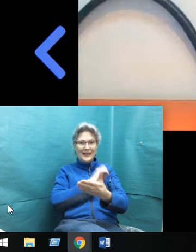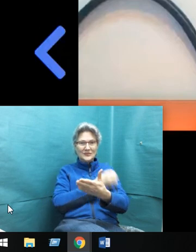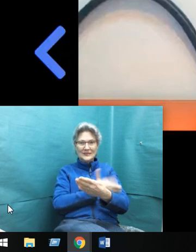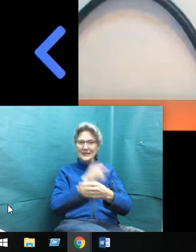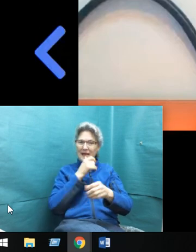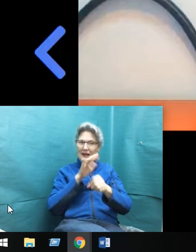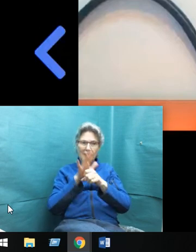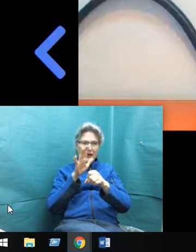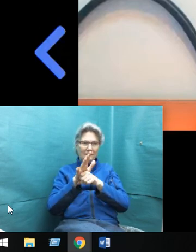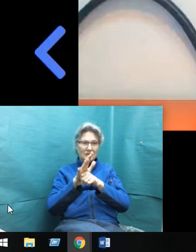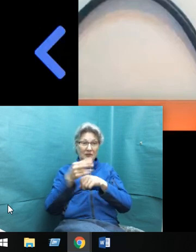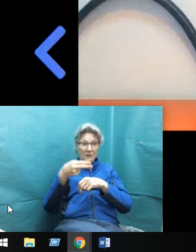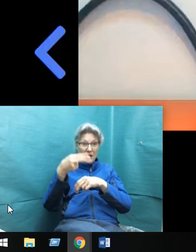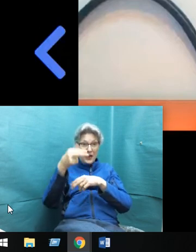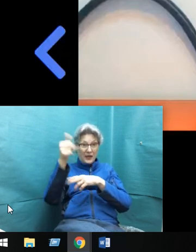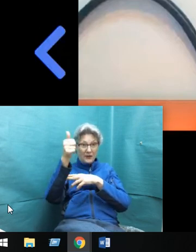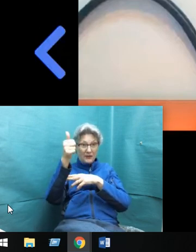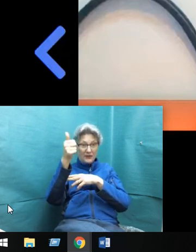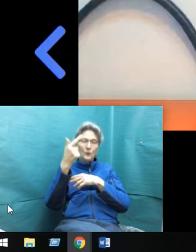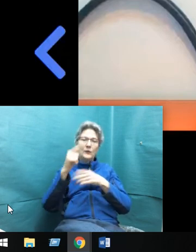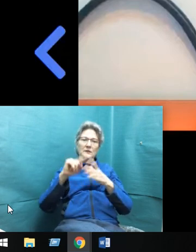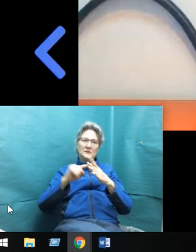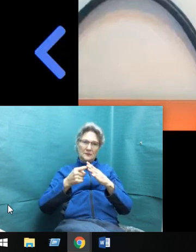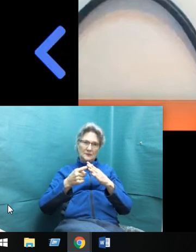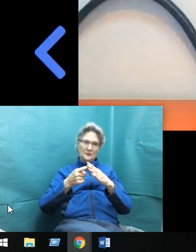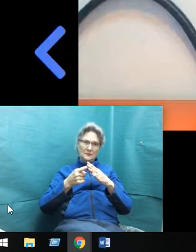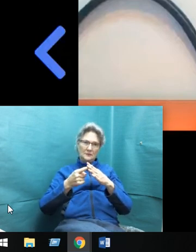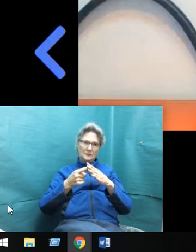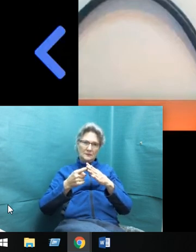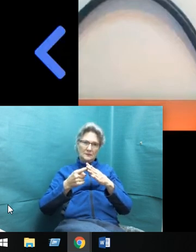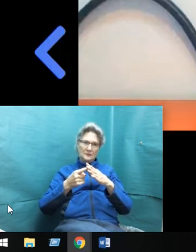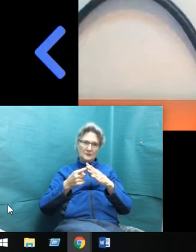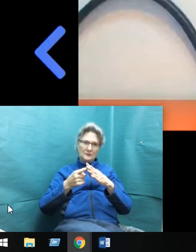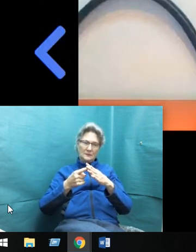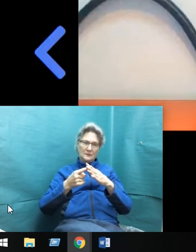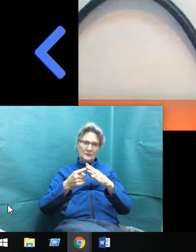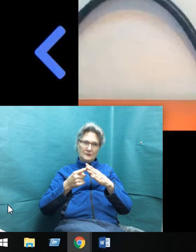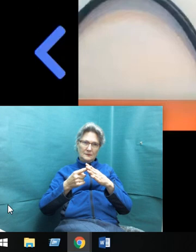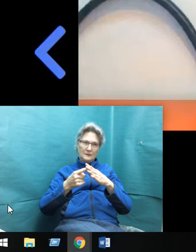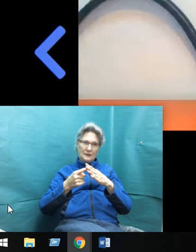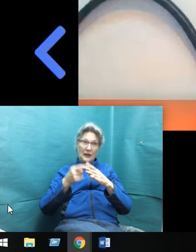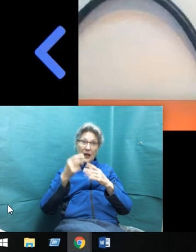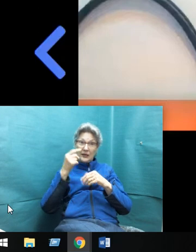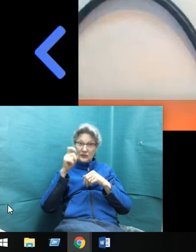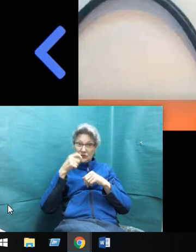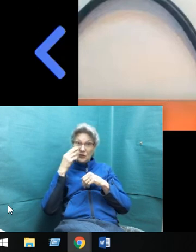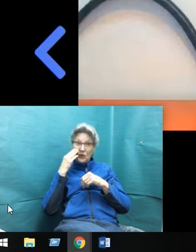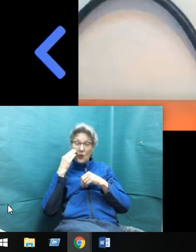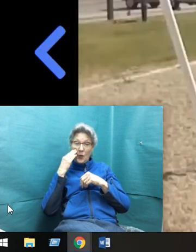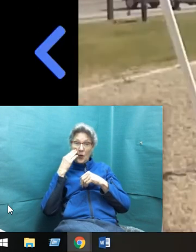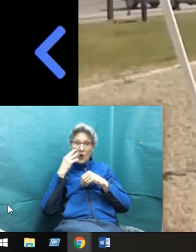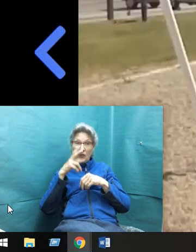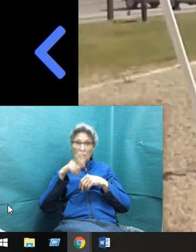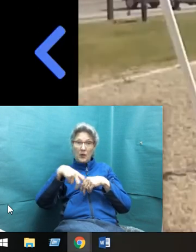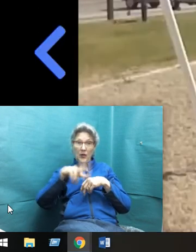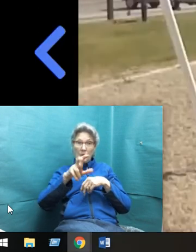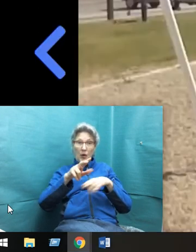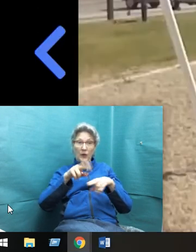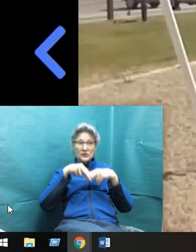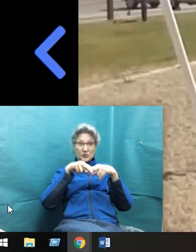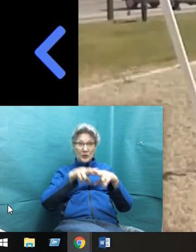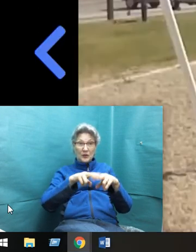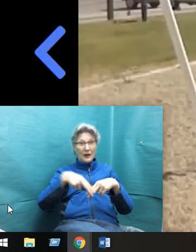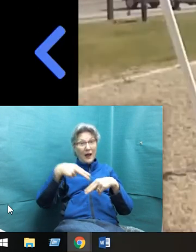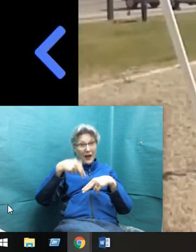enough to take them any higher than where they started from. Now, I should note, the bowling ball or the swing could have